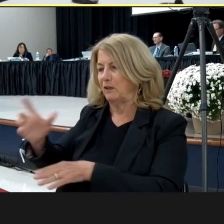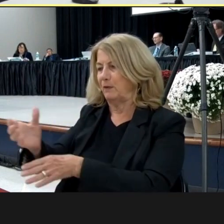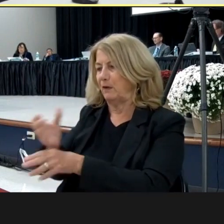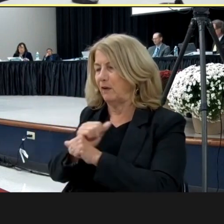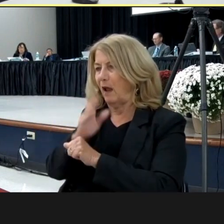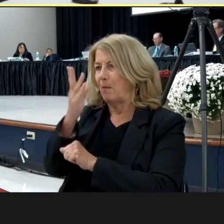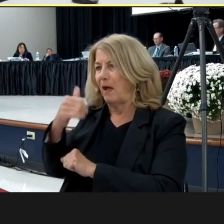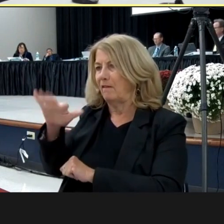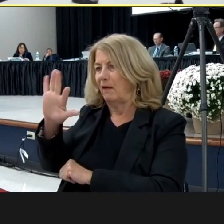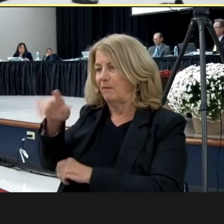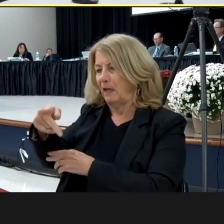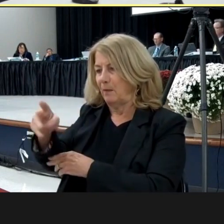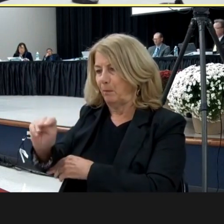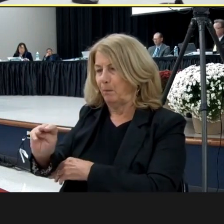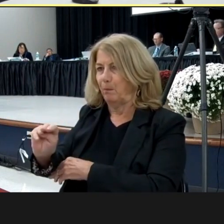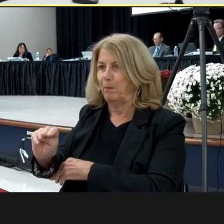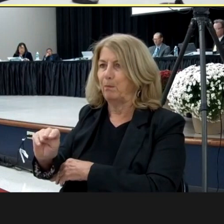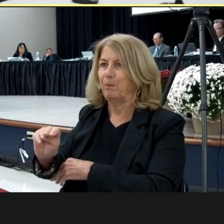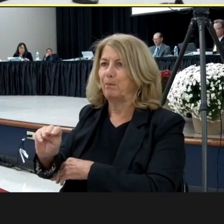p.m.